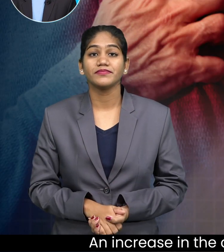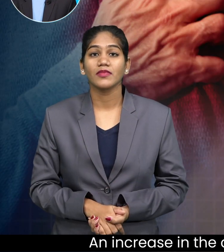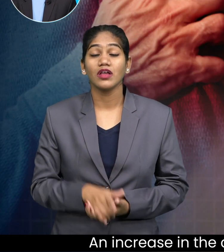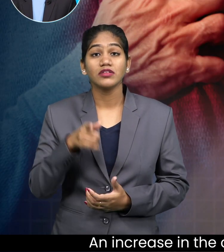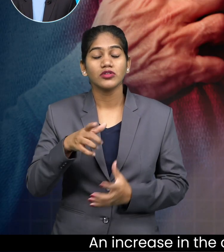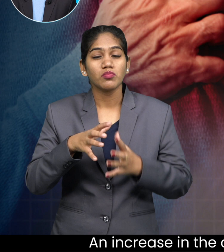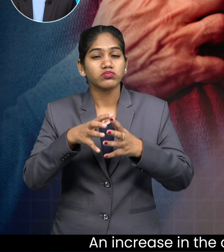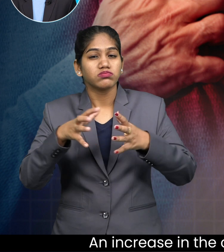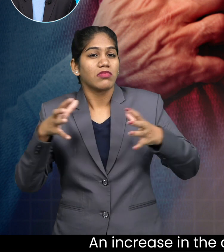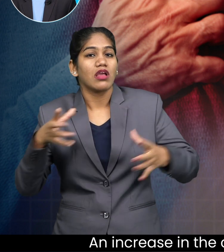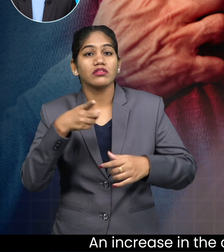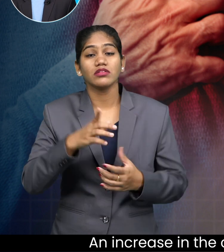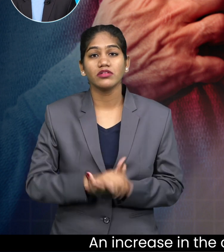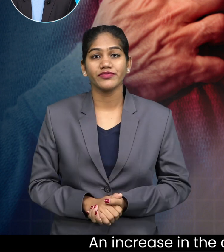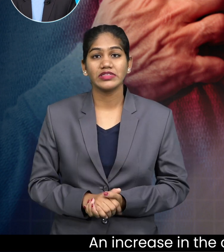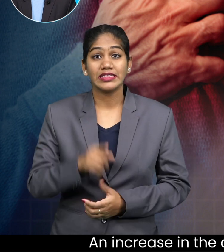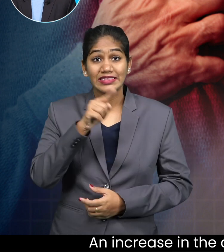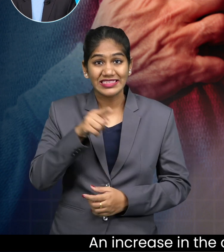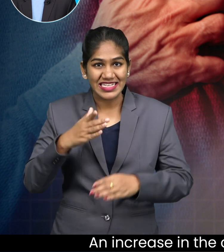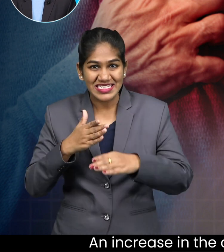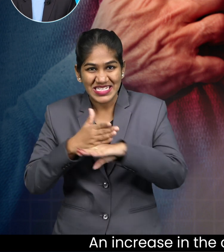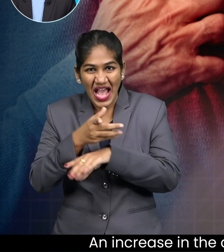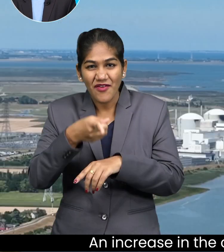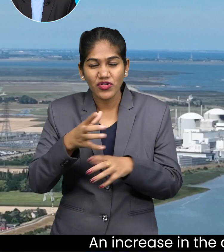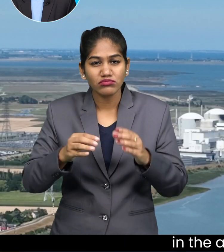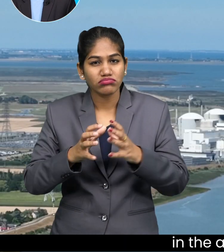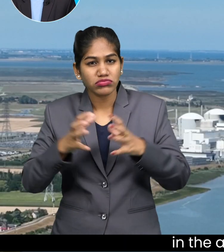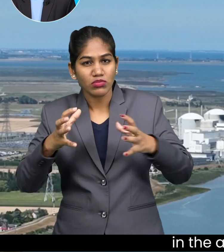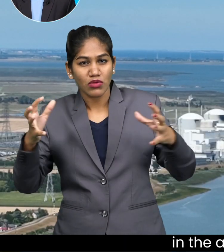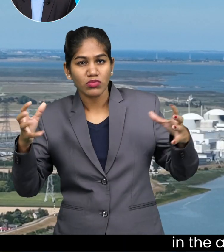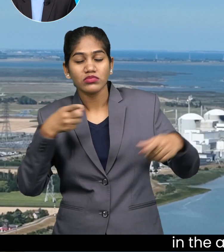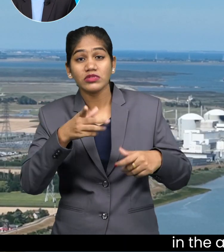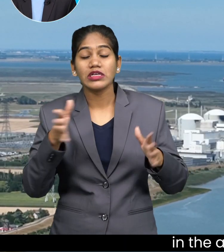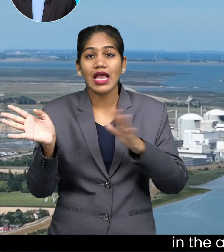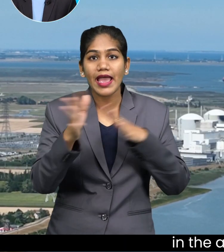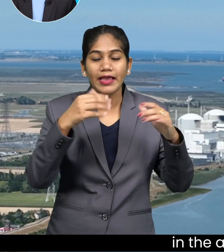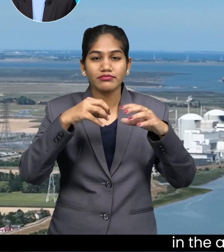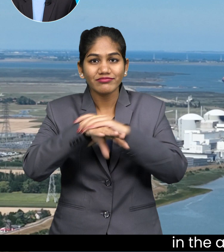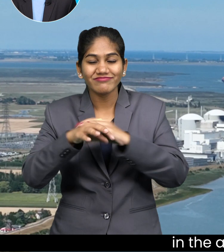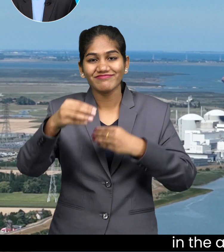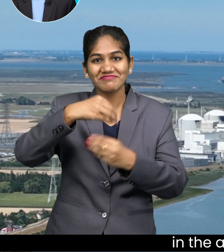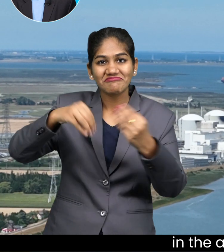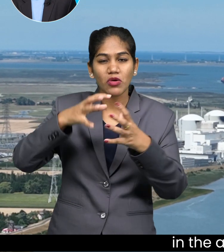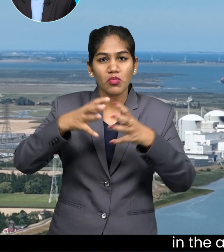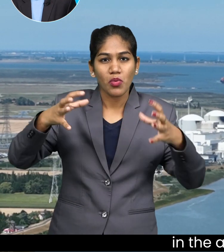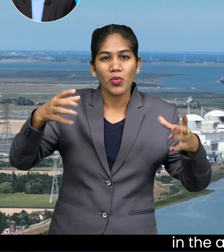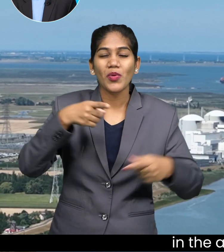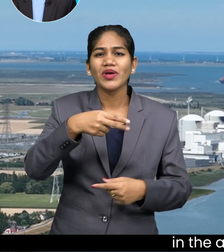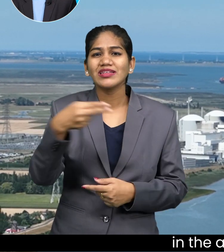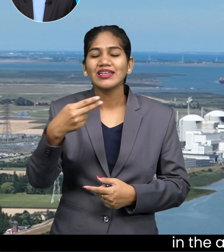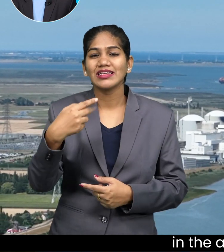An increase in the content of these harmful substances in the air are called air